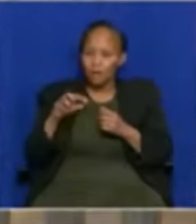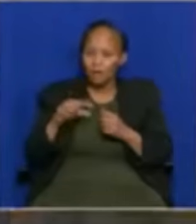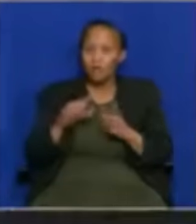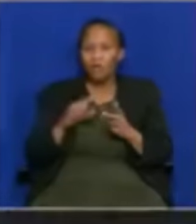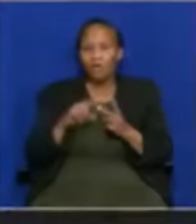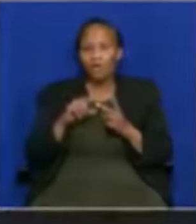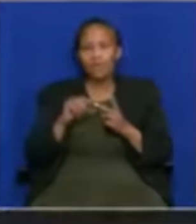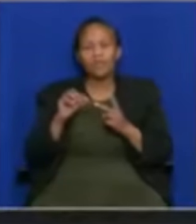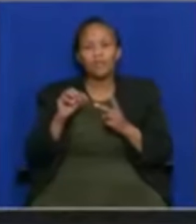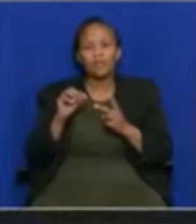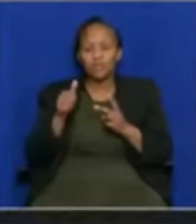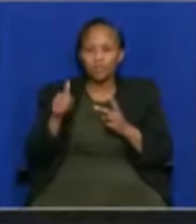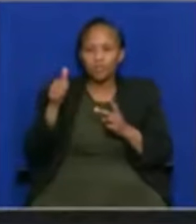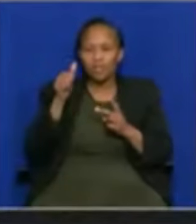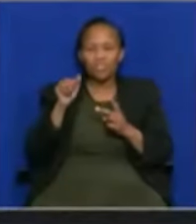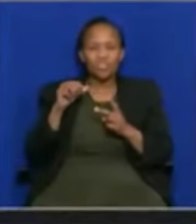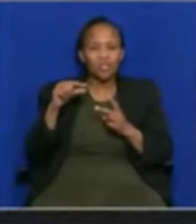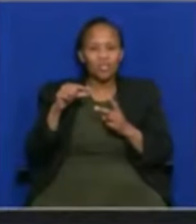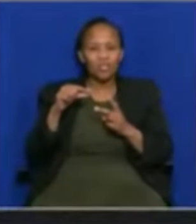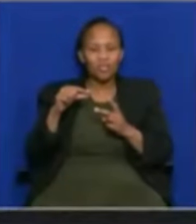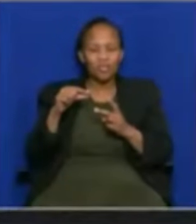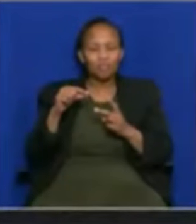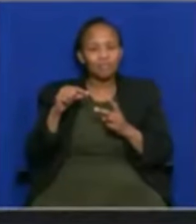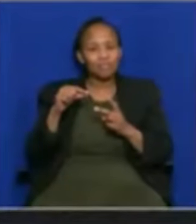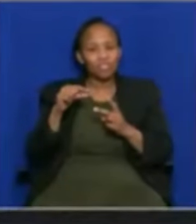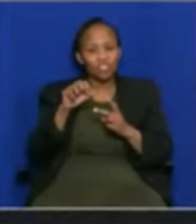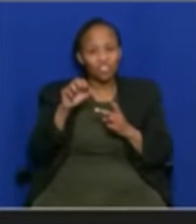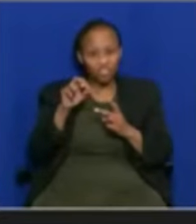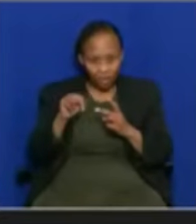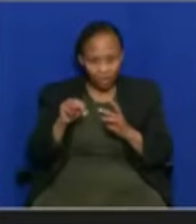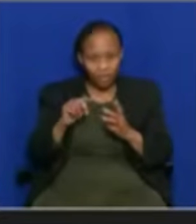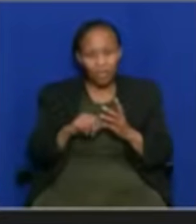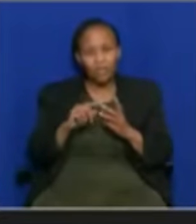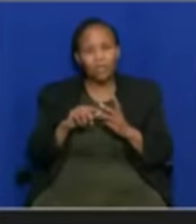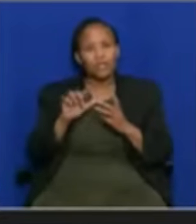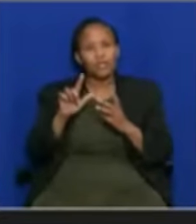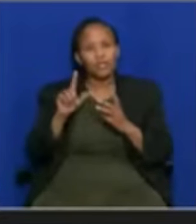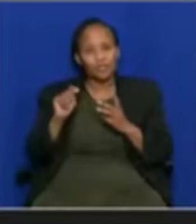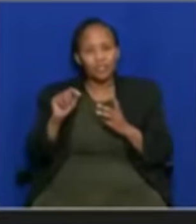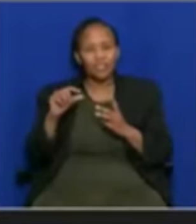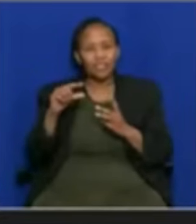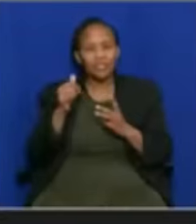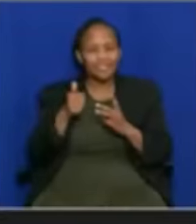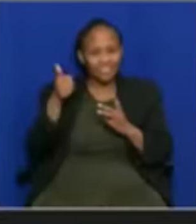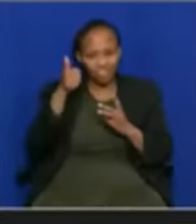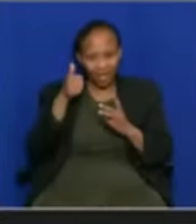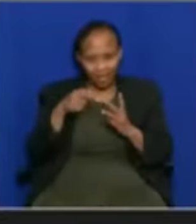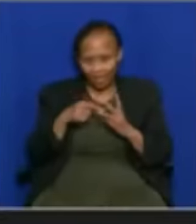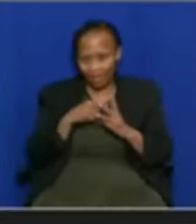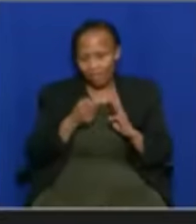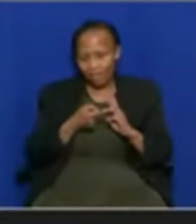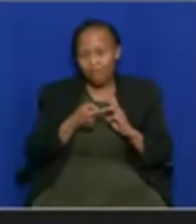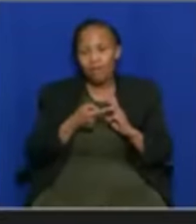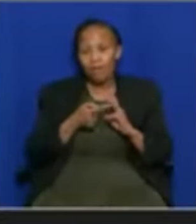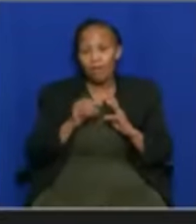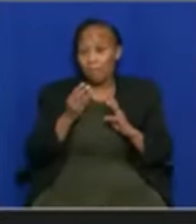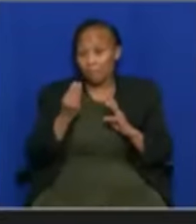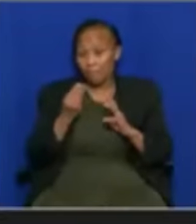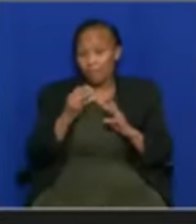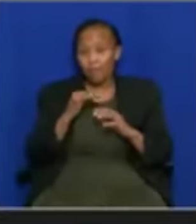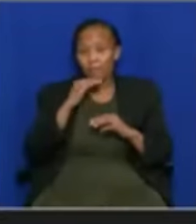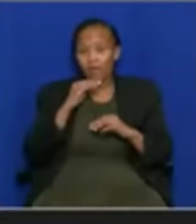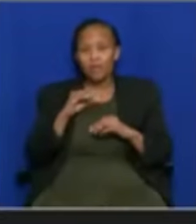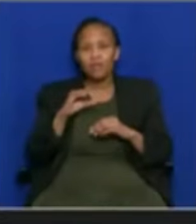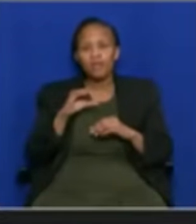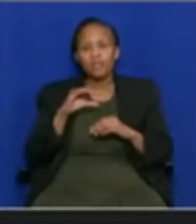Because now you are investigating these people and their own vetting. Yes. So in some CIN